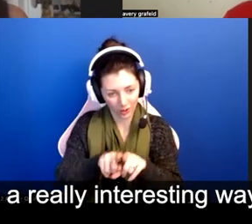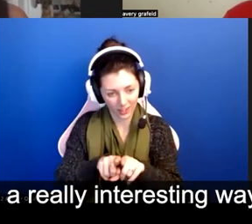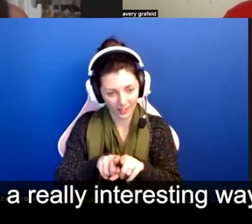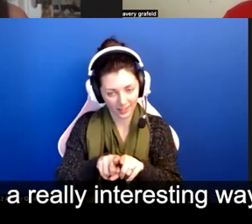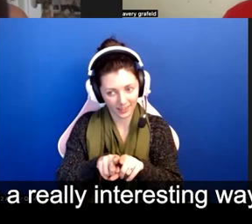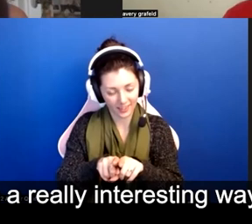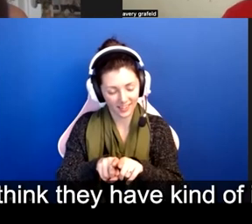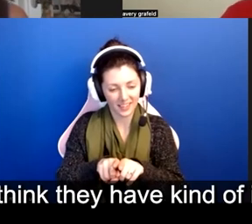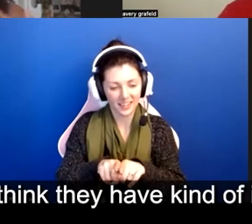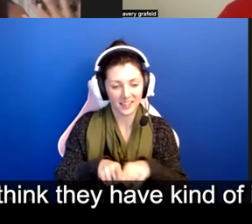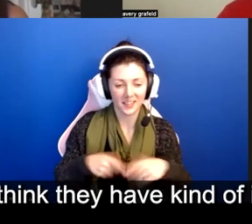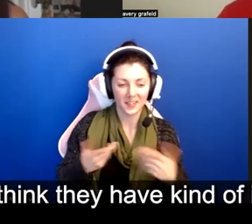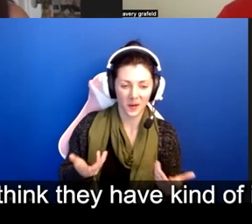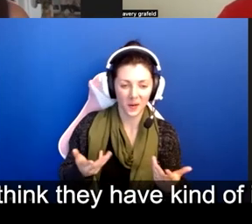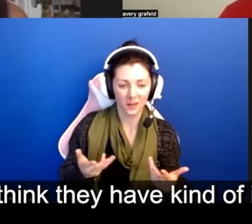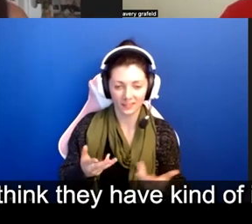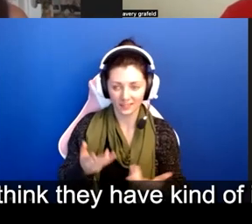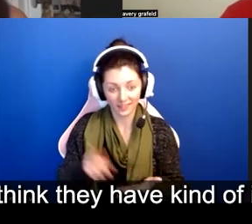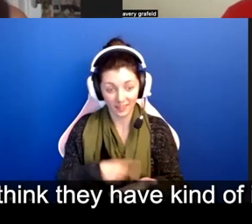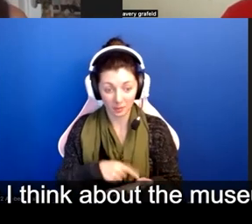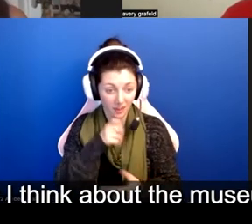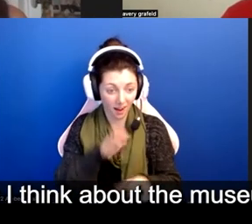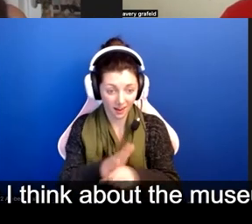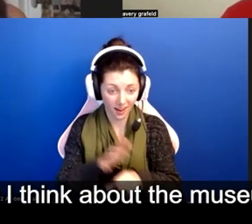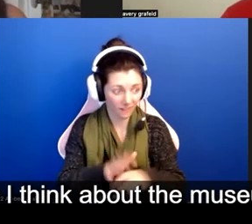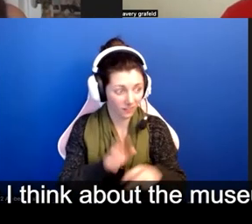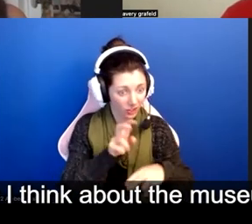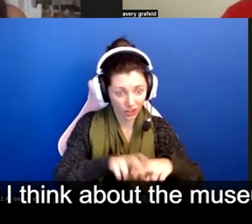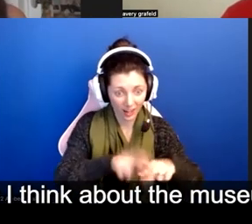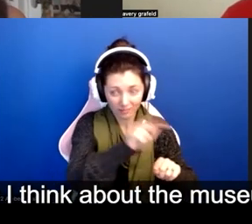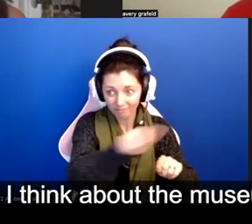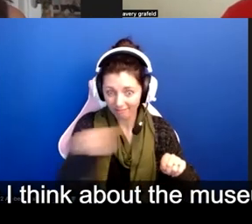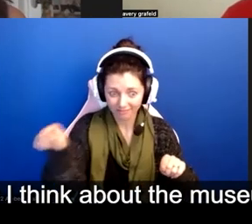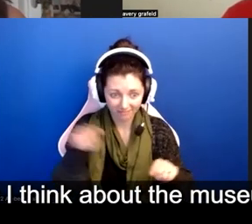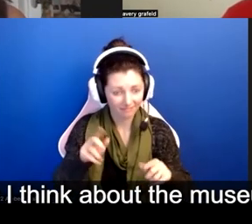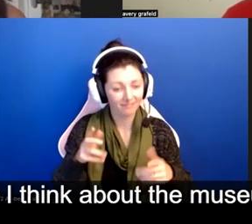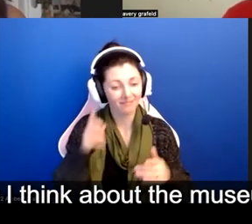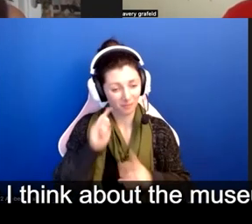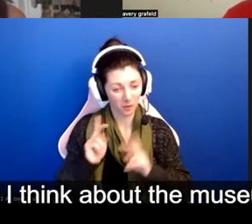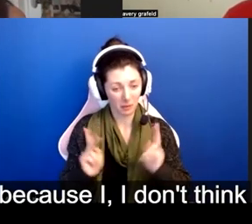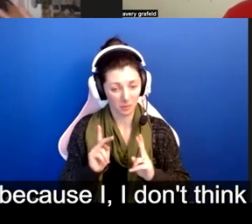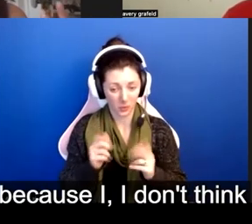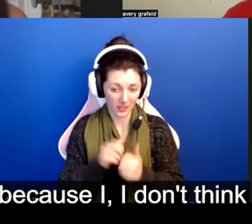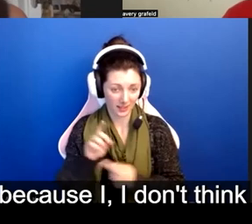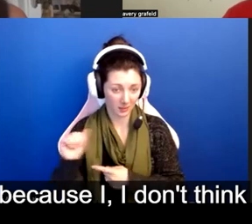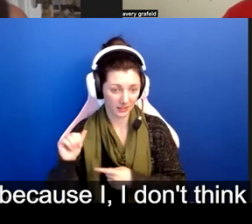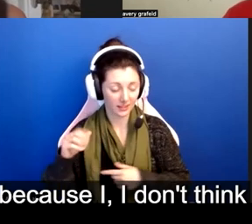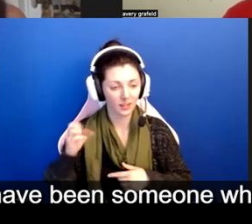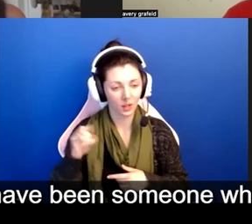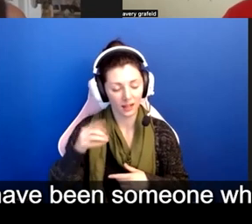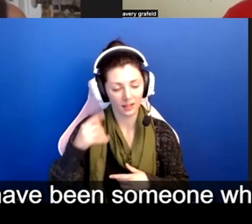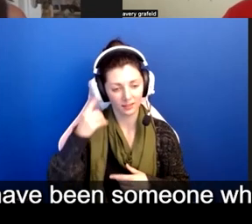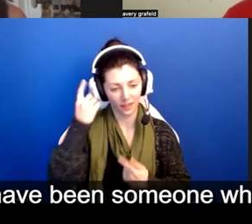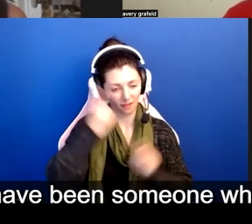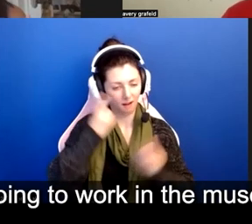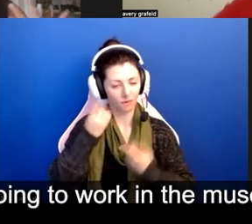in a really interesting way. And so I think they've kind of informed how I think about the museum, because I don't think I would